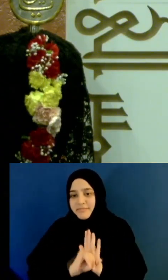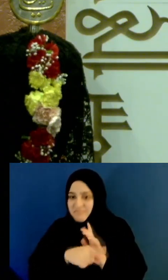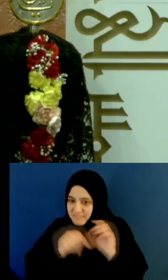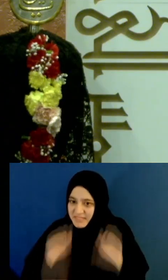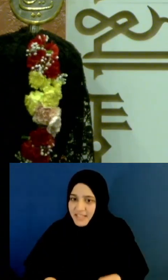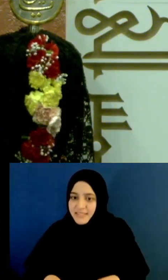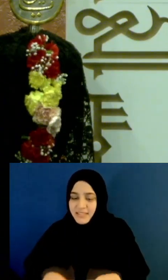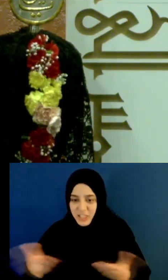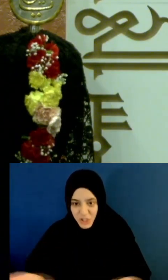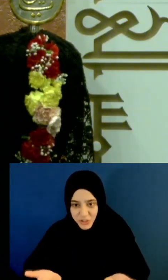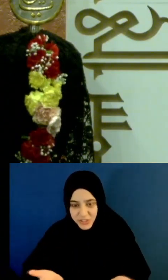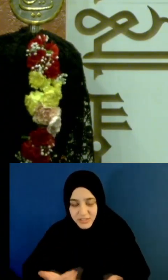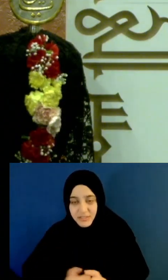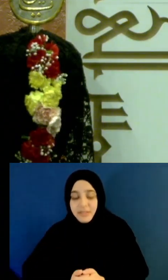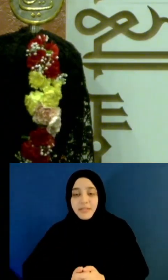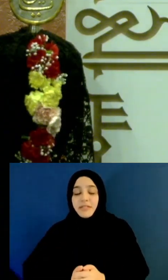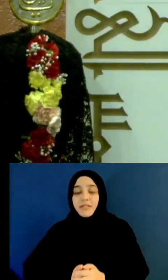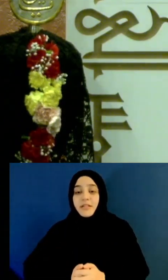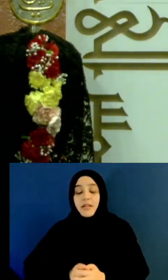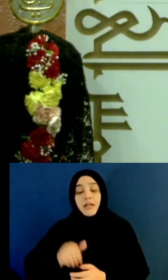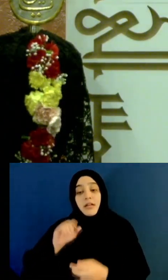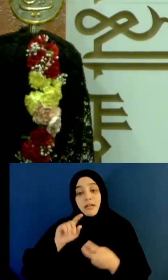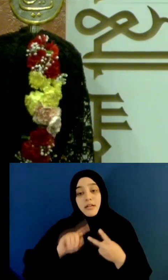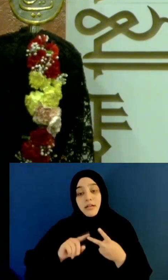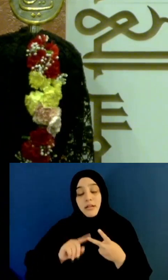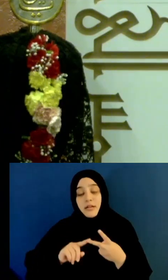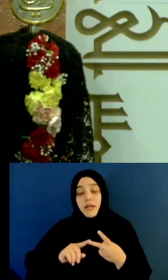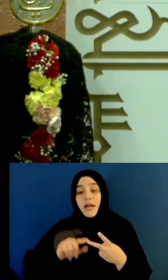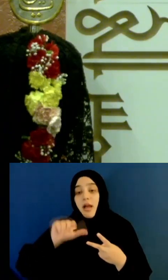Number two reason as to why we need identity is what?